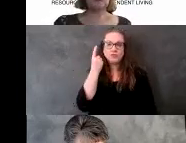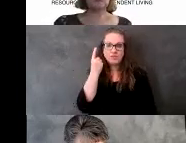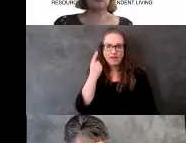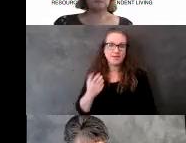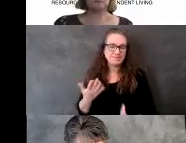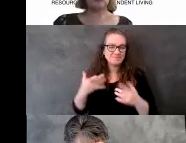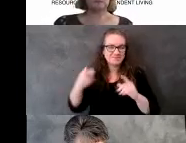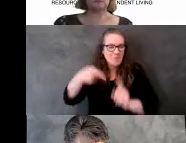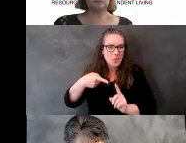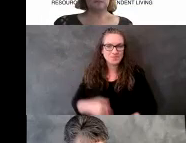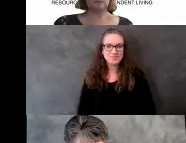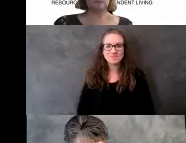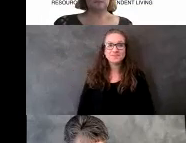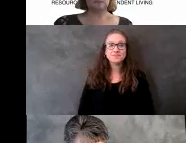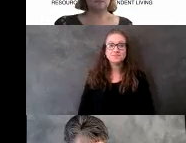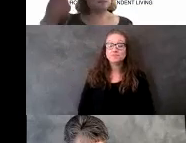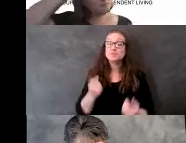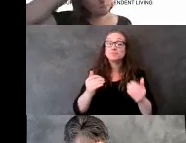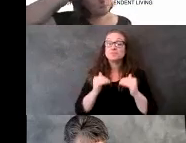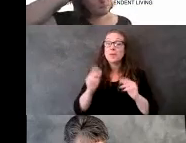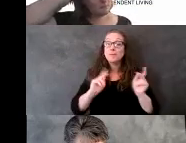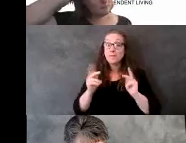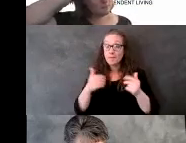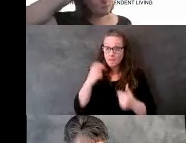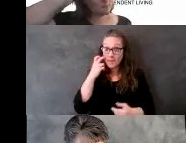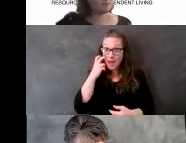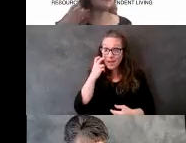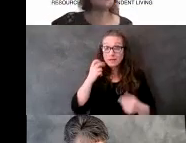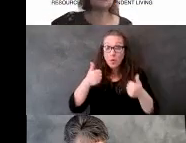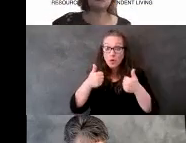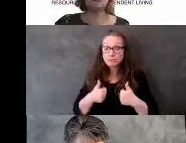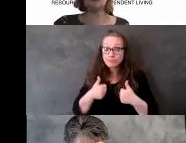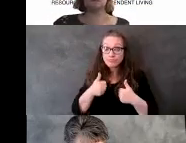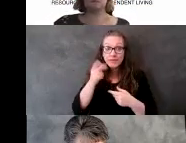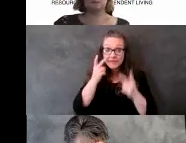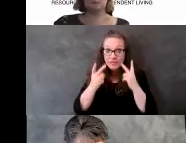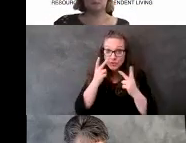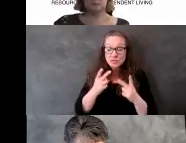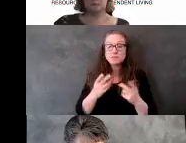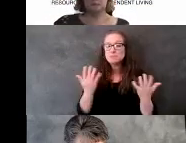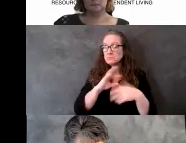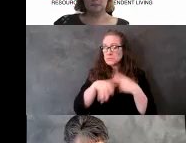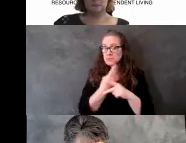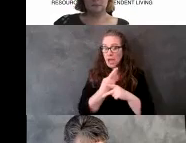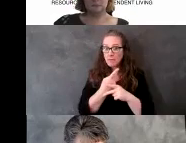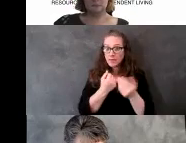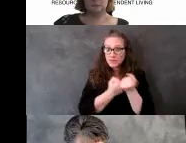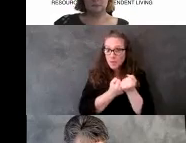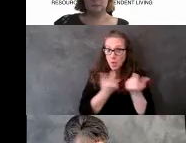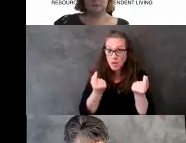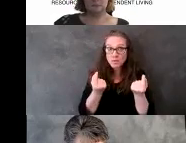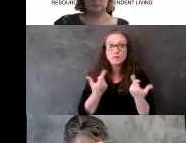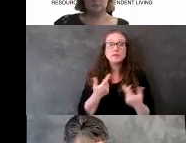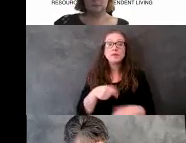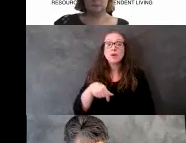So for people who are blind or have low vision, the types of aids and services that you may need to provide are qualified